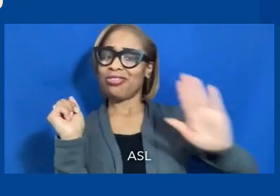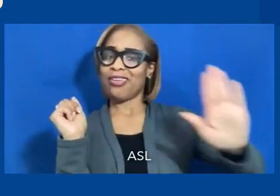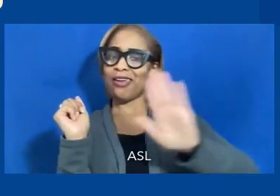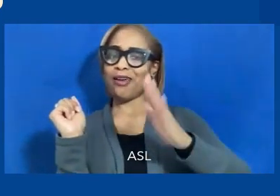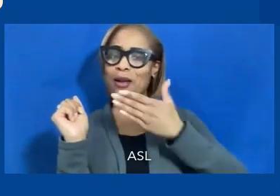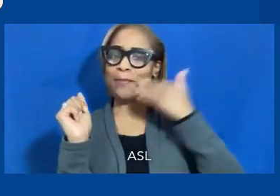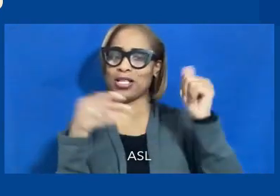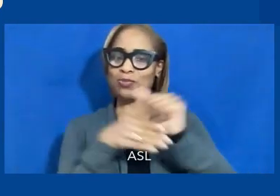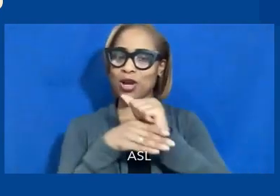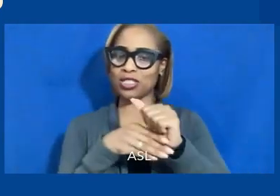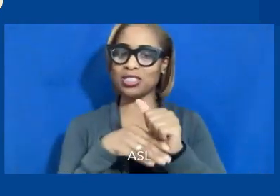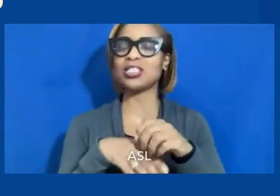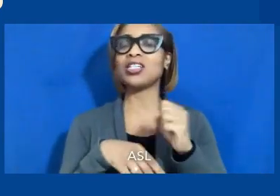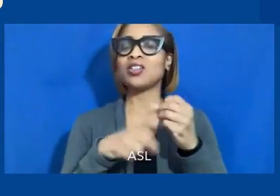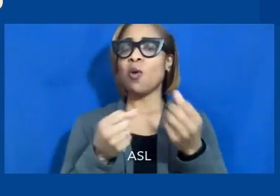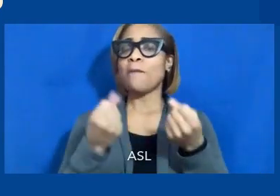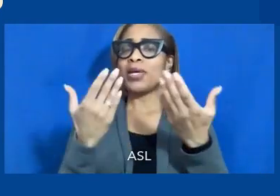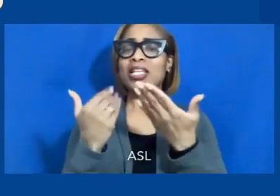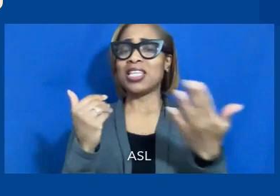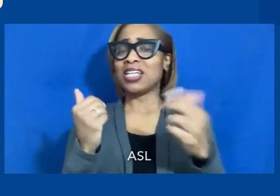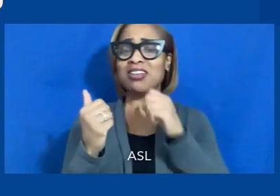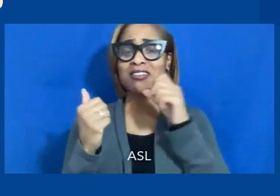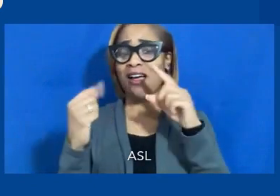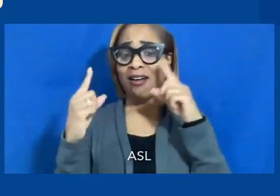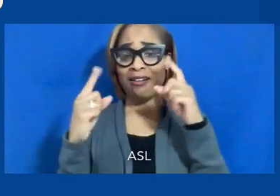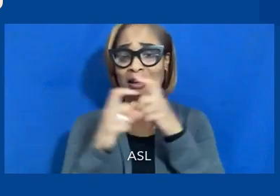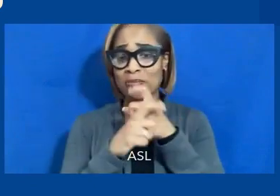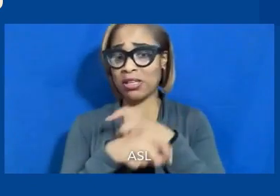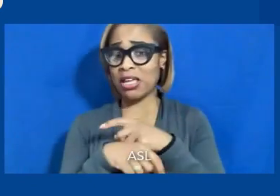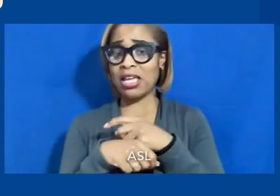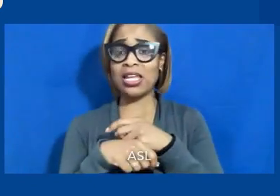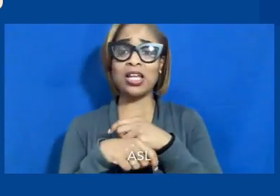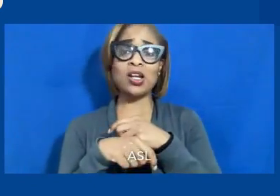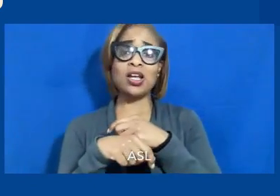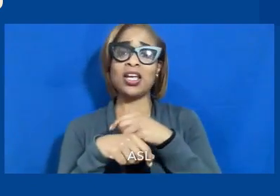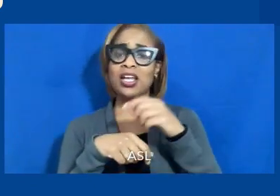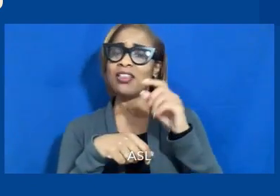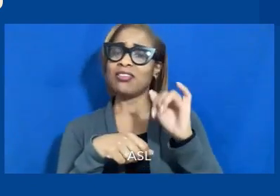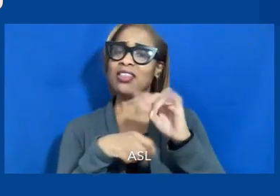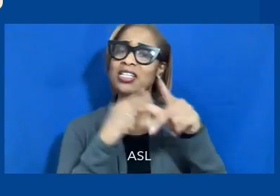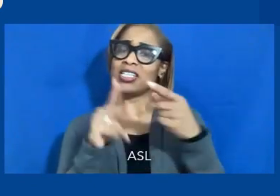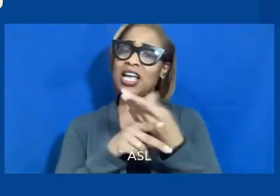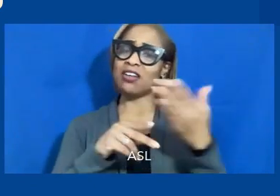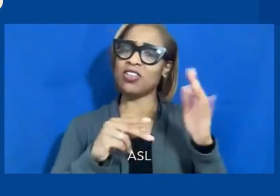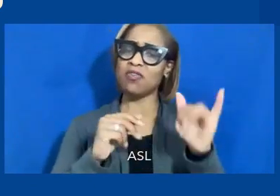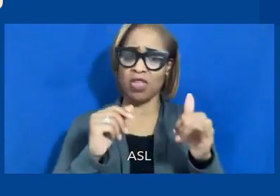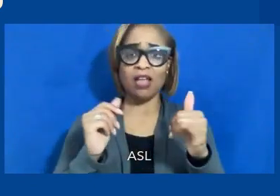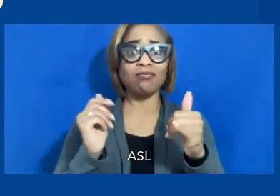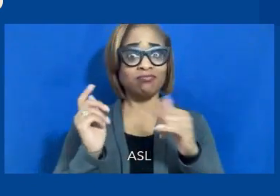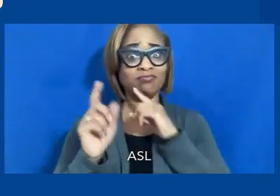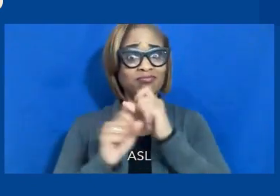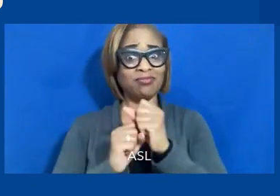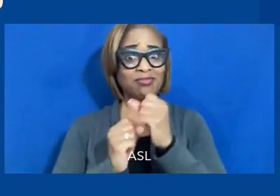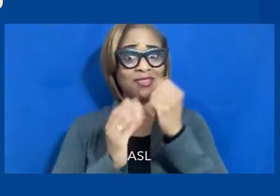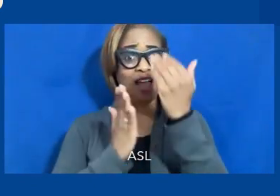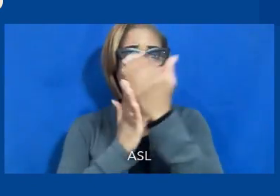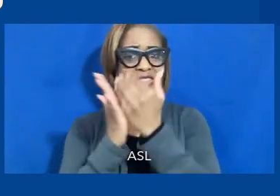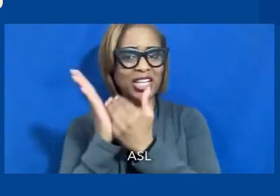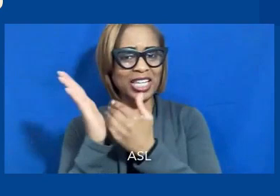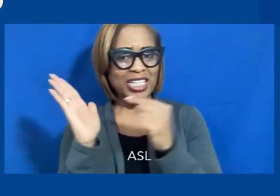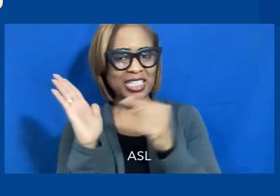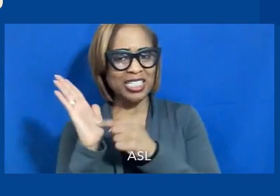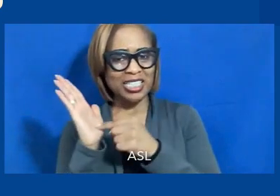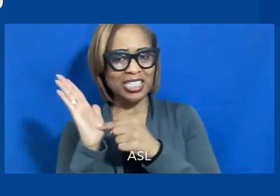a lot of the things aren't really that complicated or that pie in the sky. They're the kinds of things that are on our list. But they're just not the kinds of things that